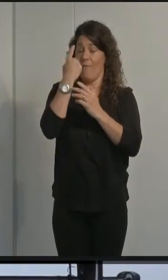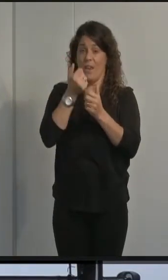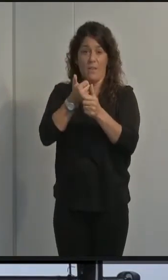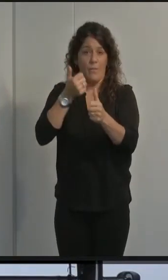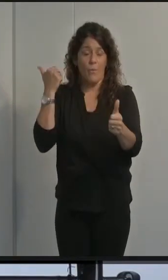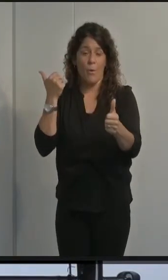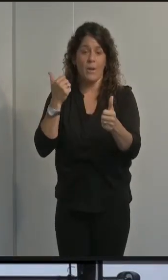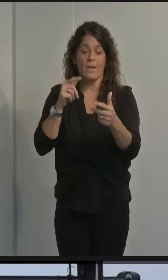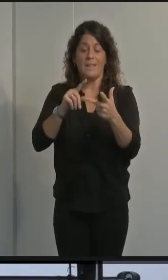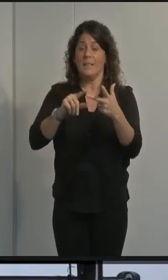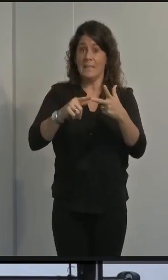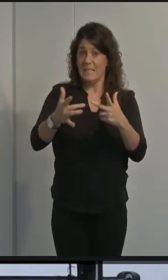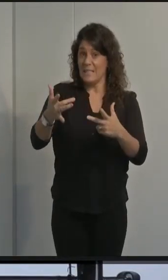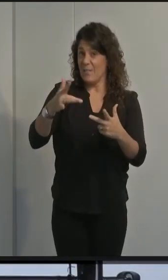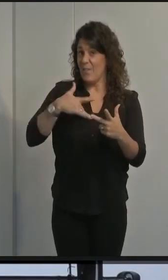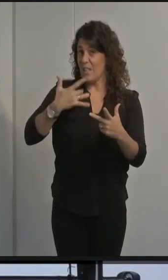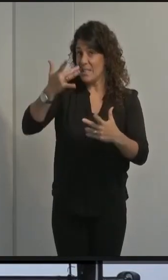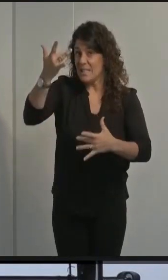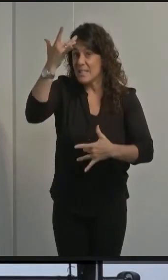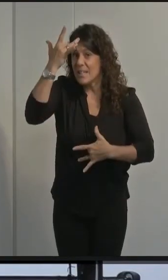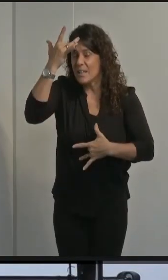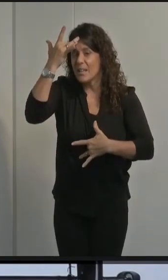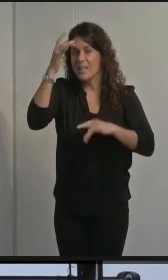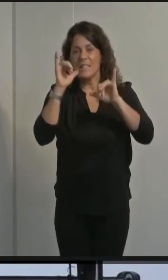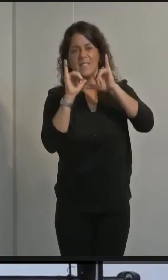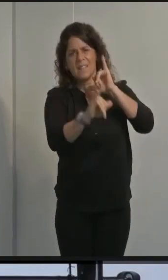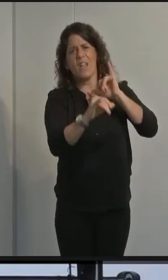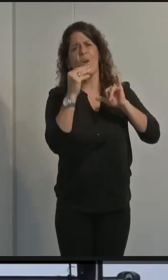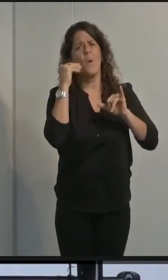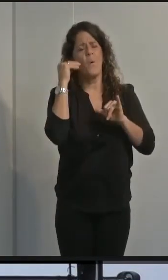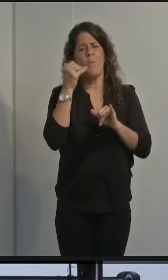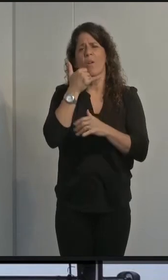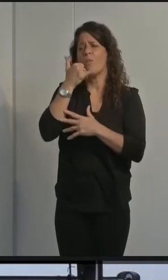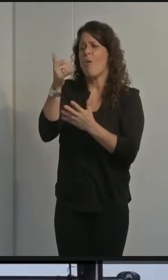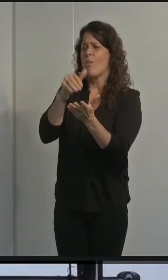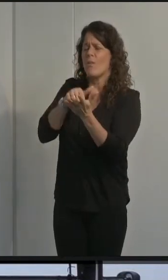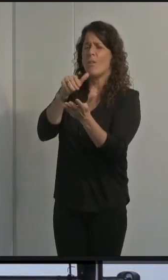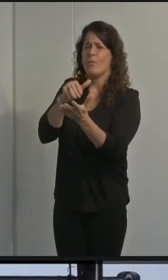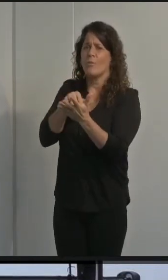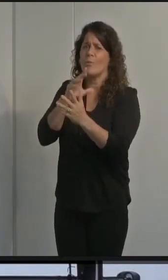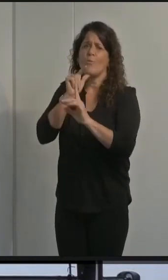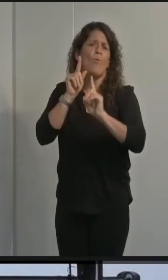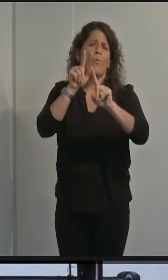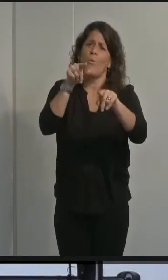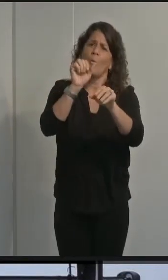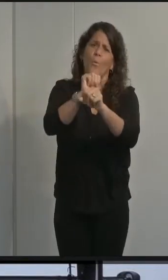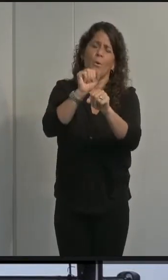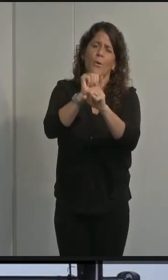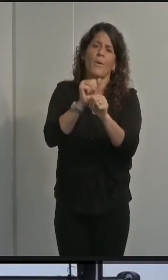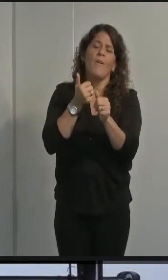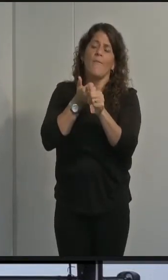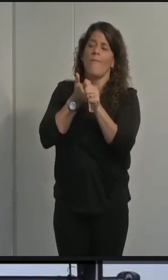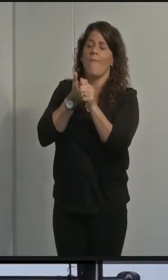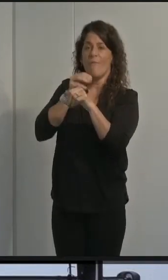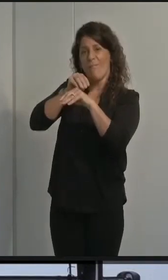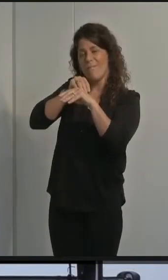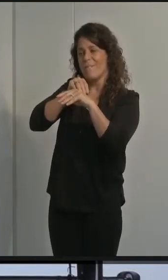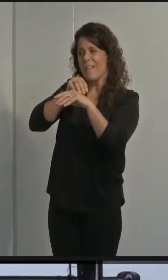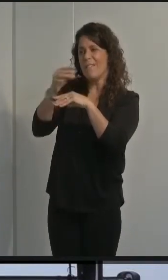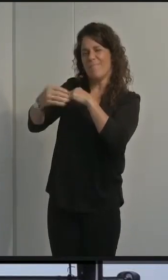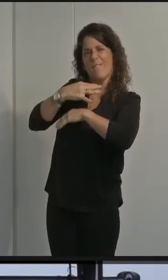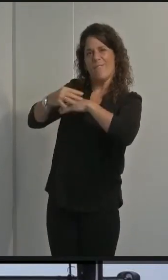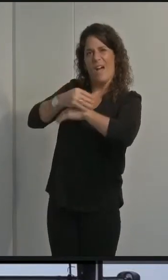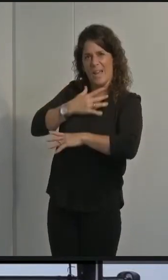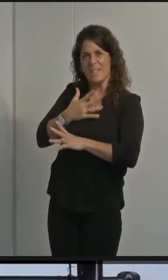home don't go to work and isolate yourself call your doctor or clinic and follow their medical advice thank you for joining us today please be kind